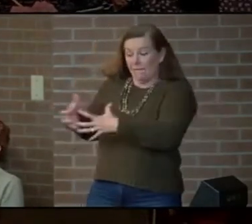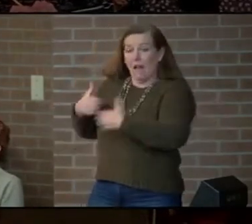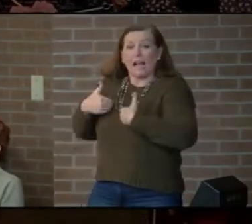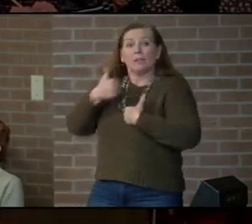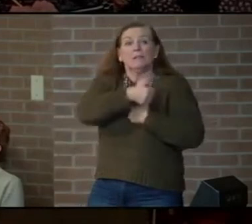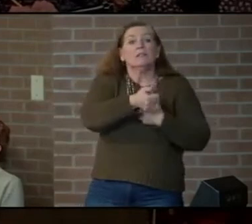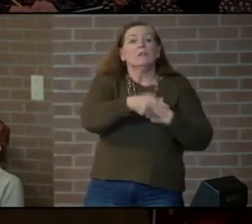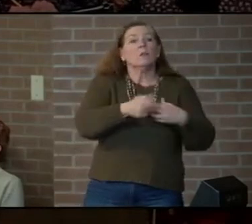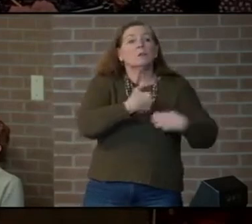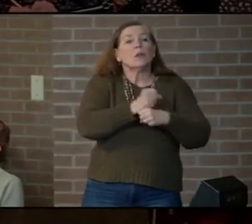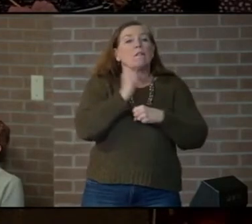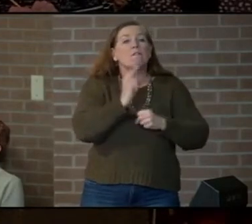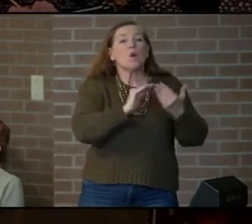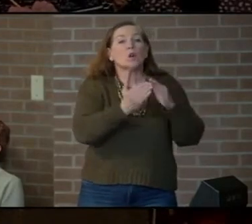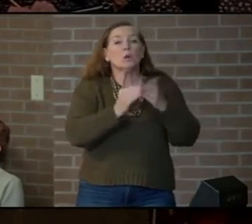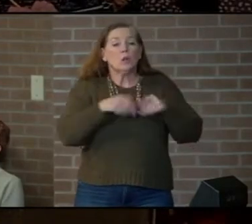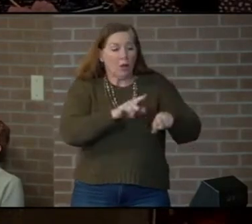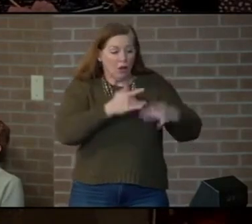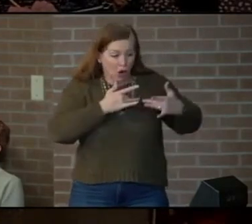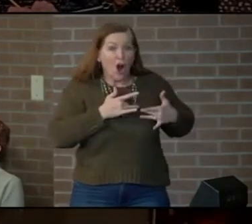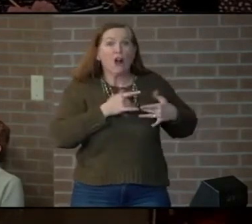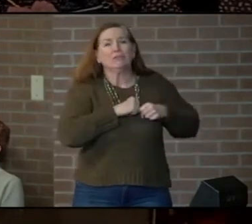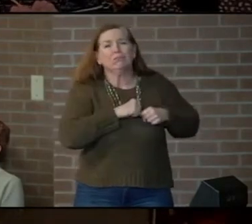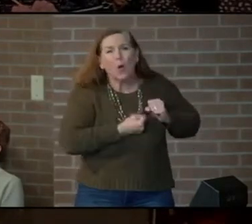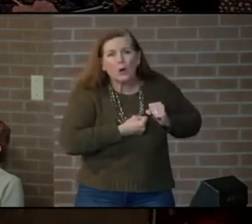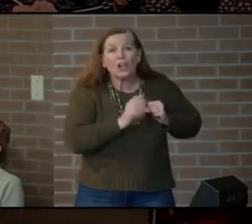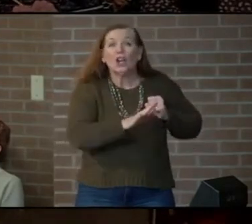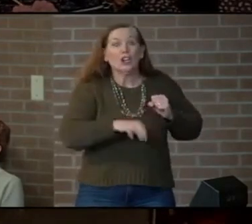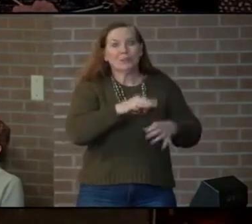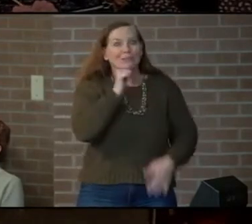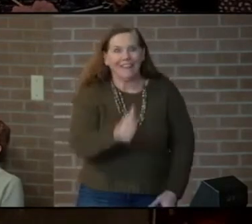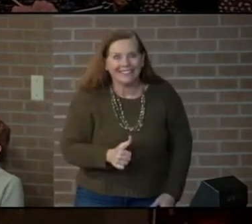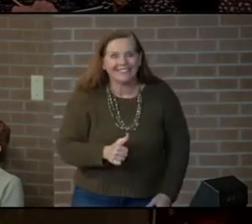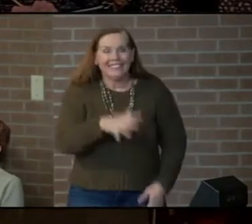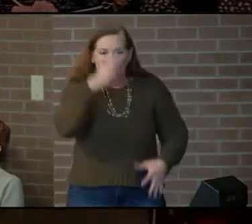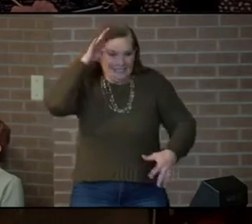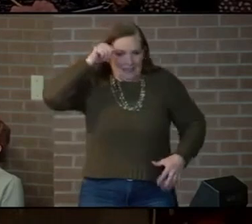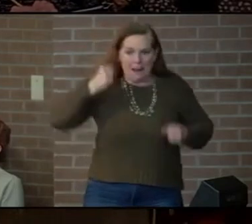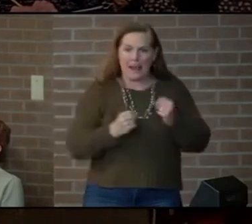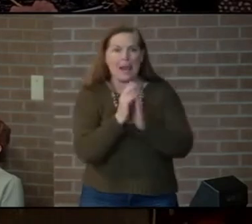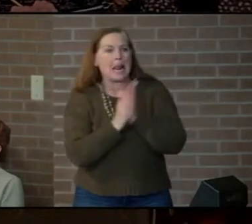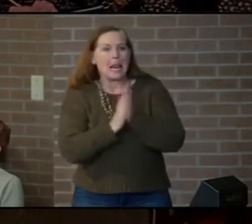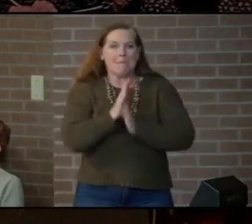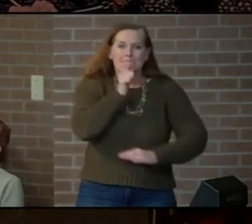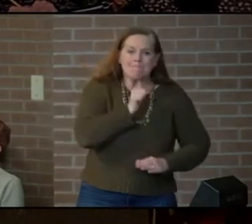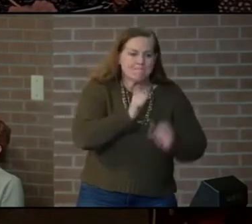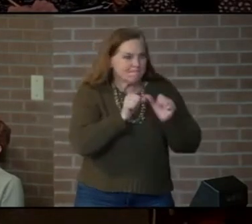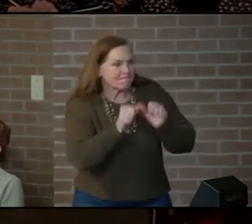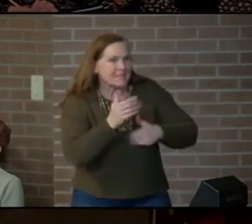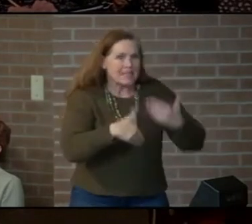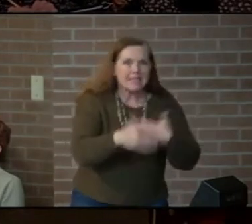created for community. And while her heart was certainly broken, her spirit wasn't. Her determination, her perseverance over